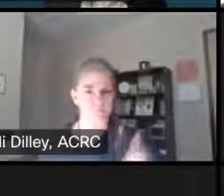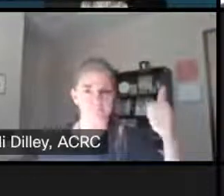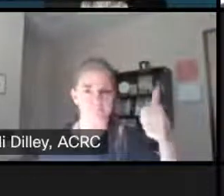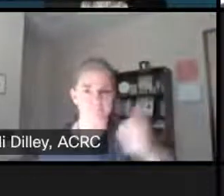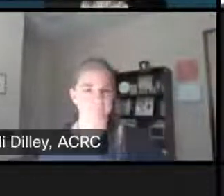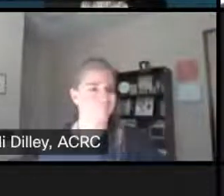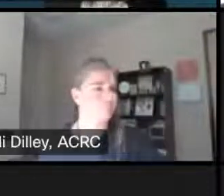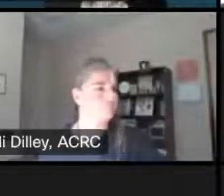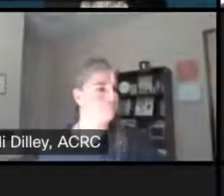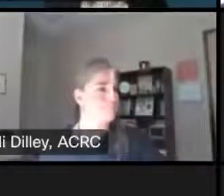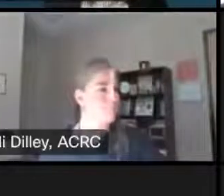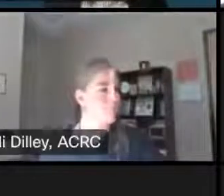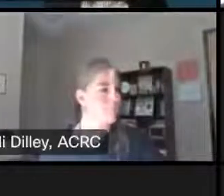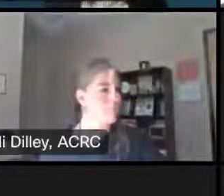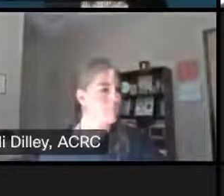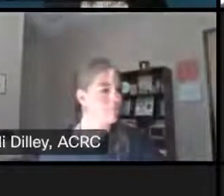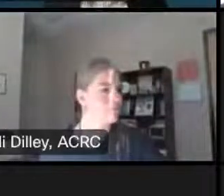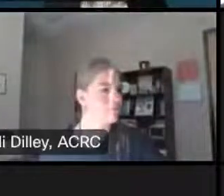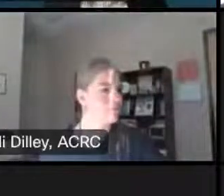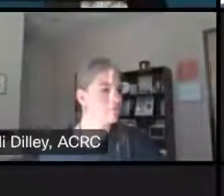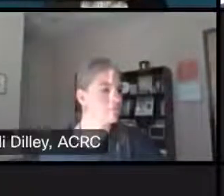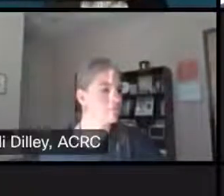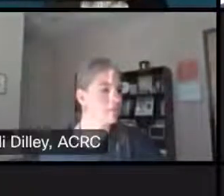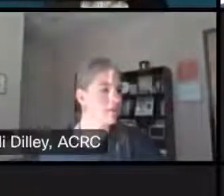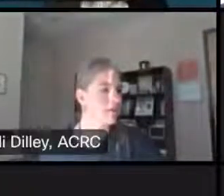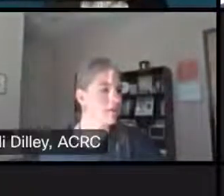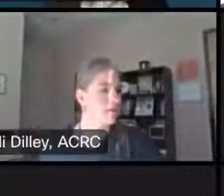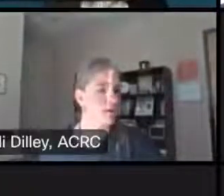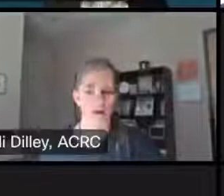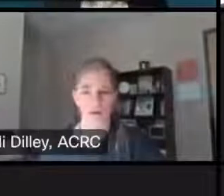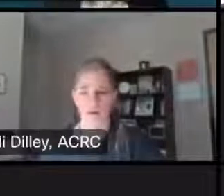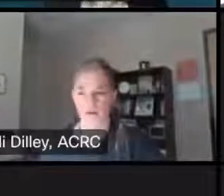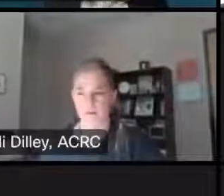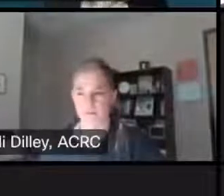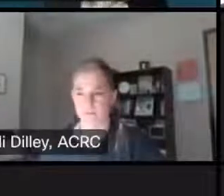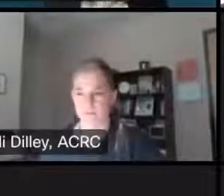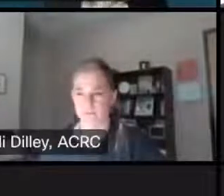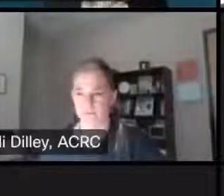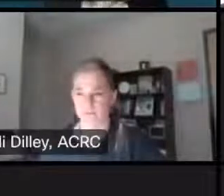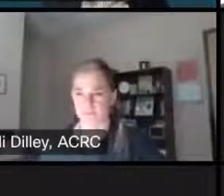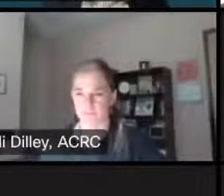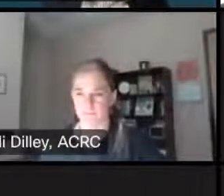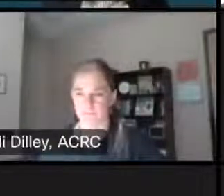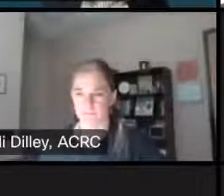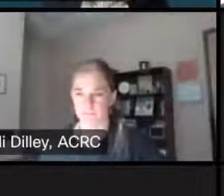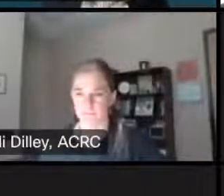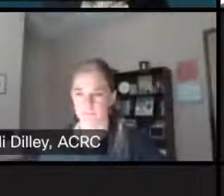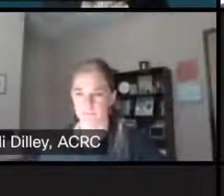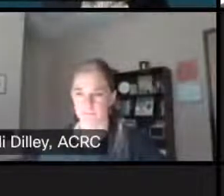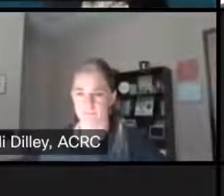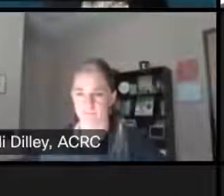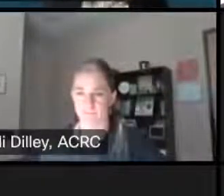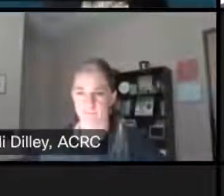of Developmental Services website, and I am going to share my screen, and I'm going to ask